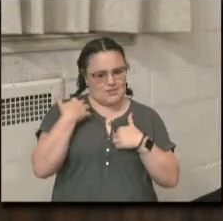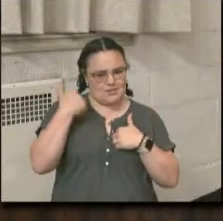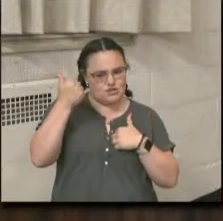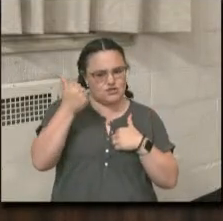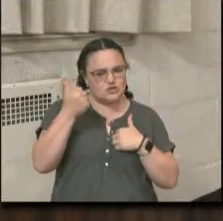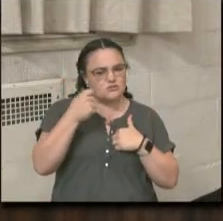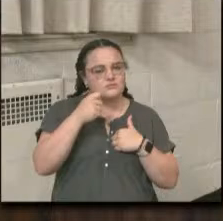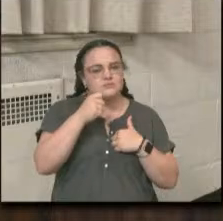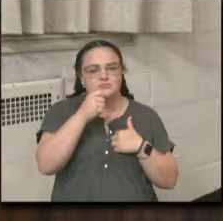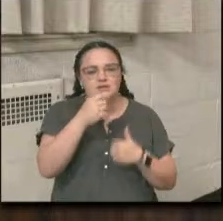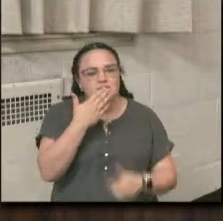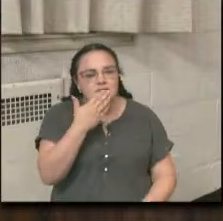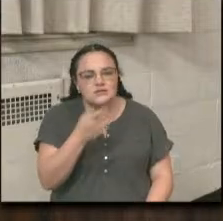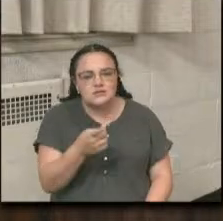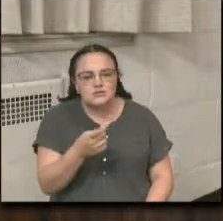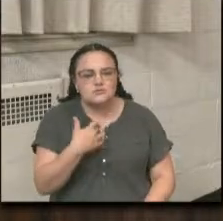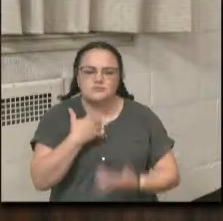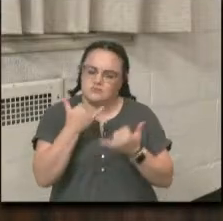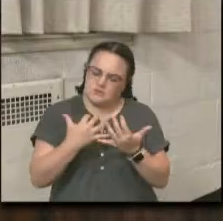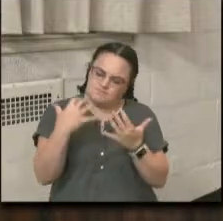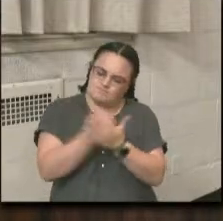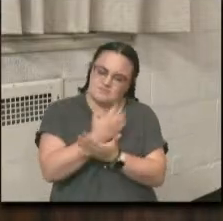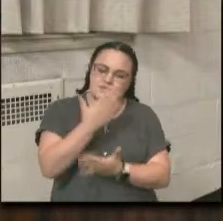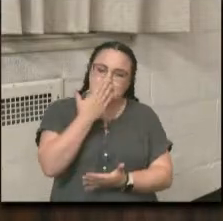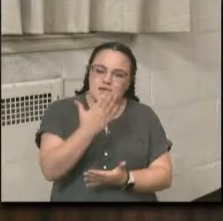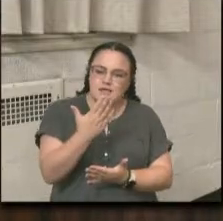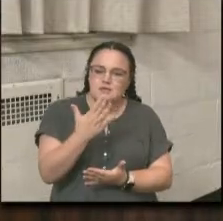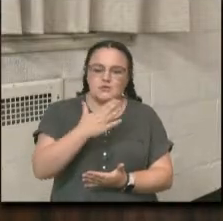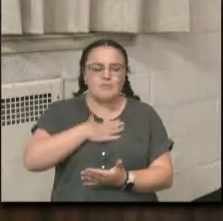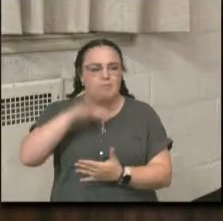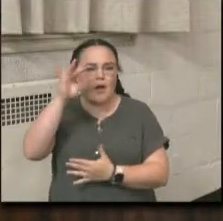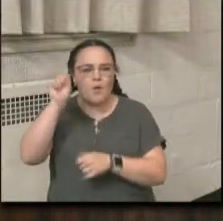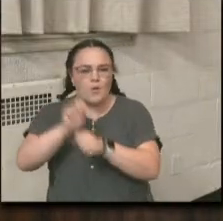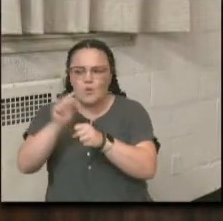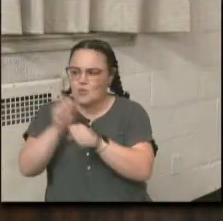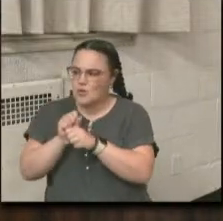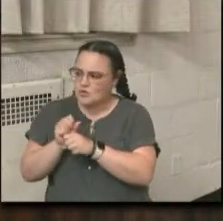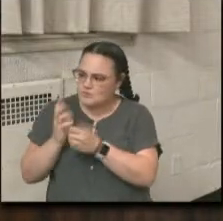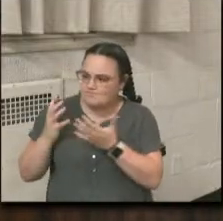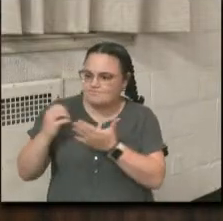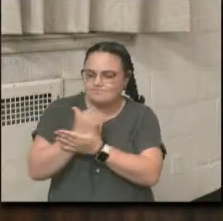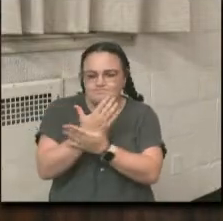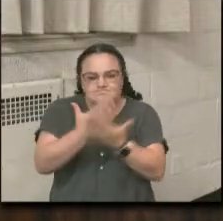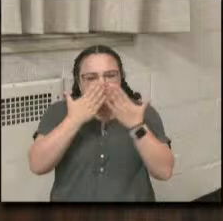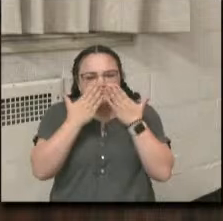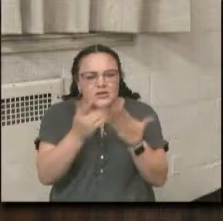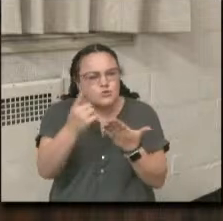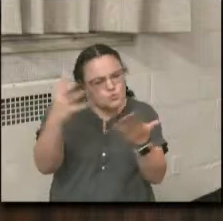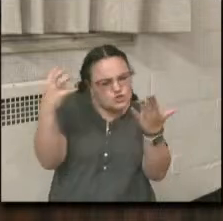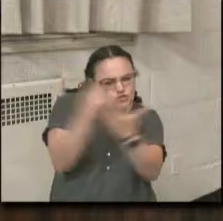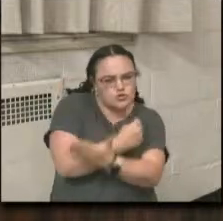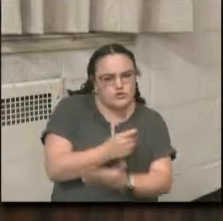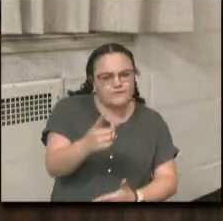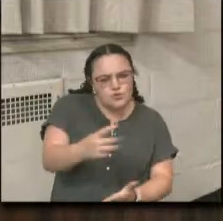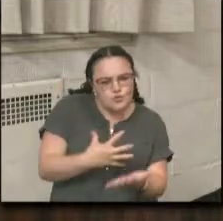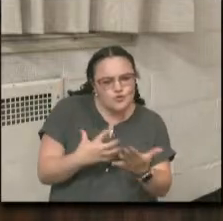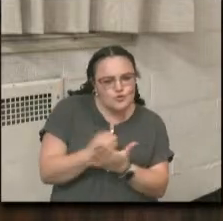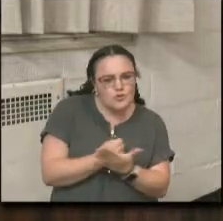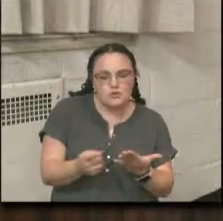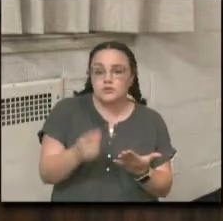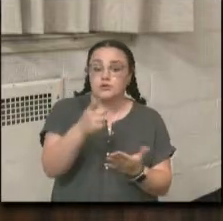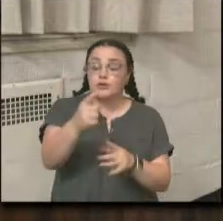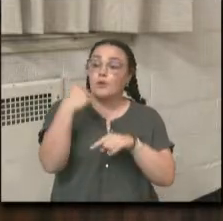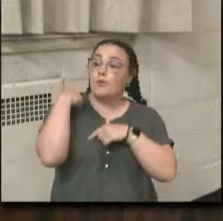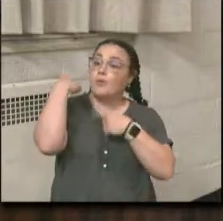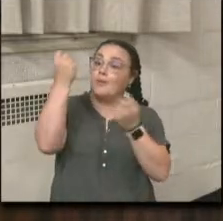thank you. And I'm thanking you on behalf of my colleagues. You deserve it, you've earned it, and you haven't been here